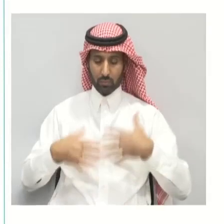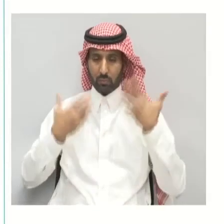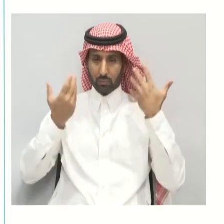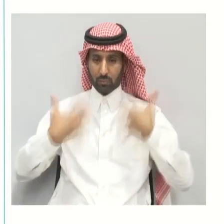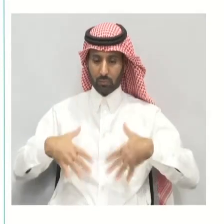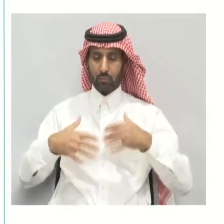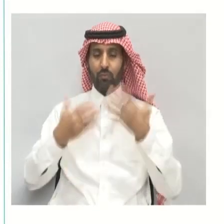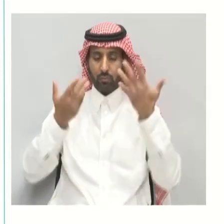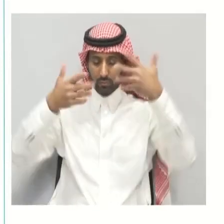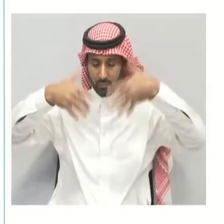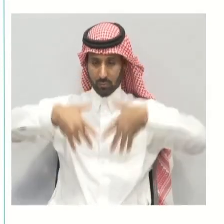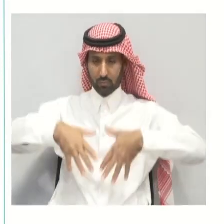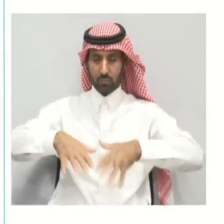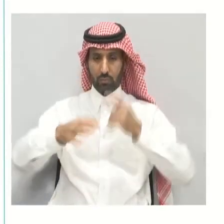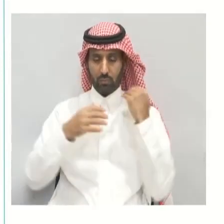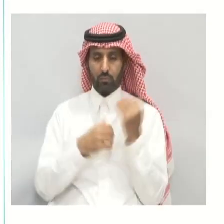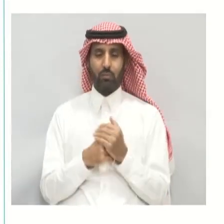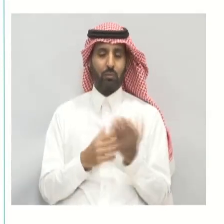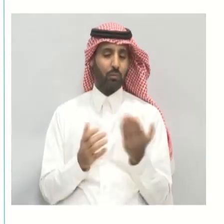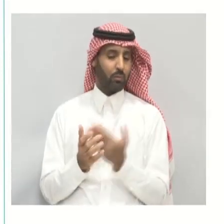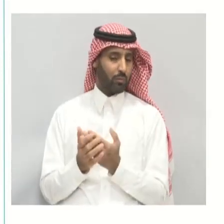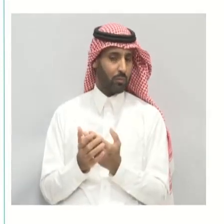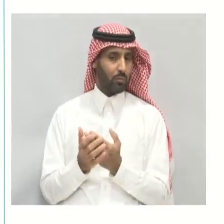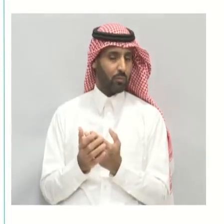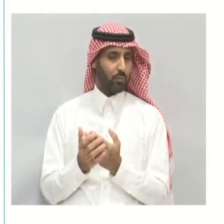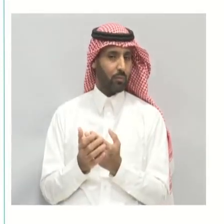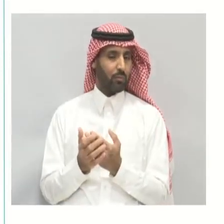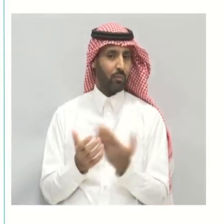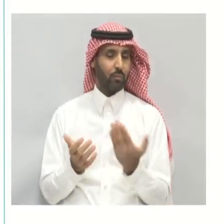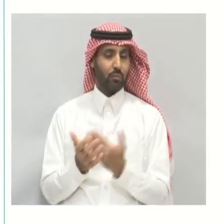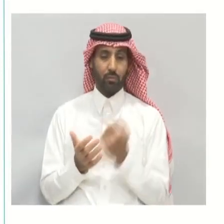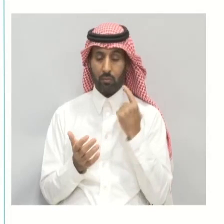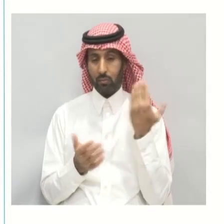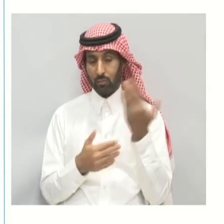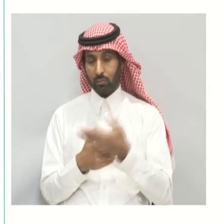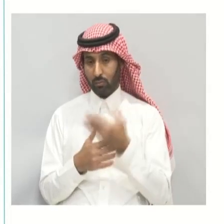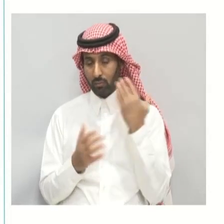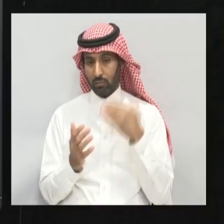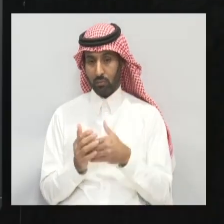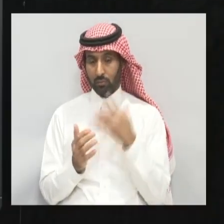when they go to waterfalls. And now we have